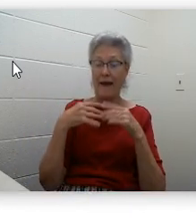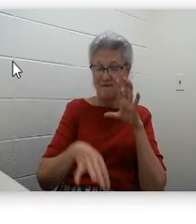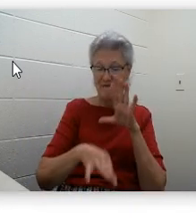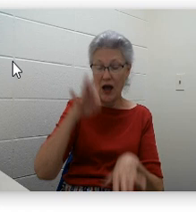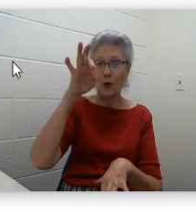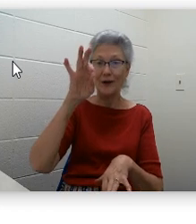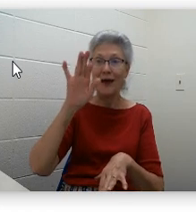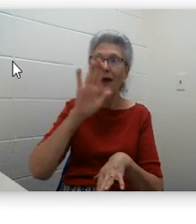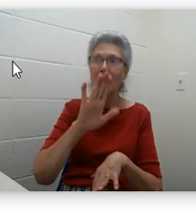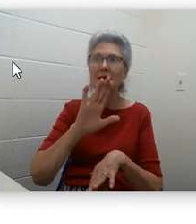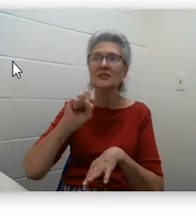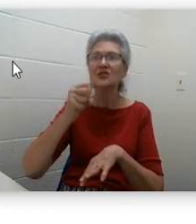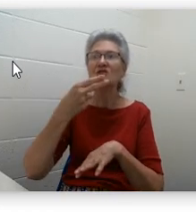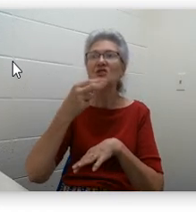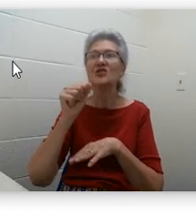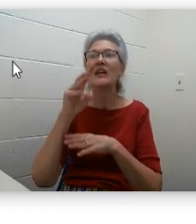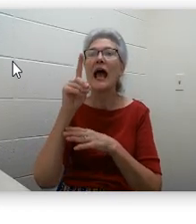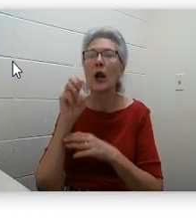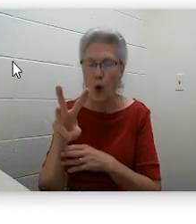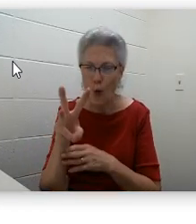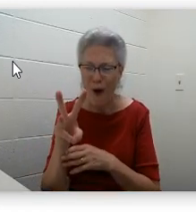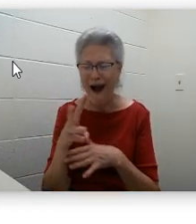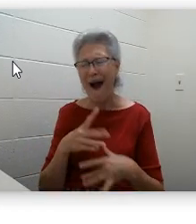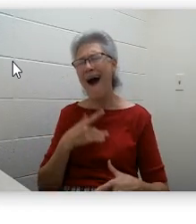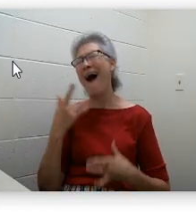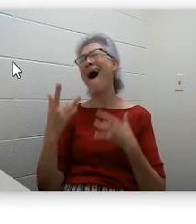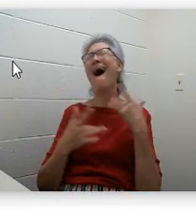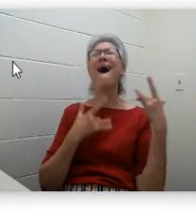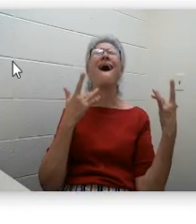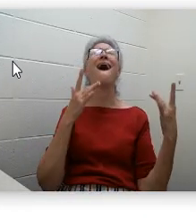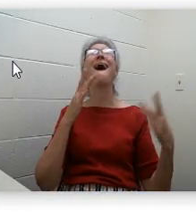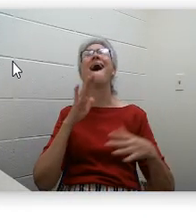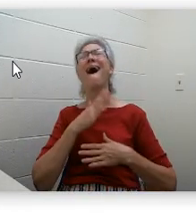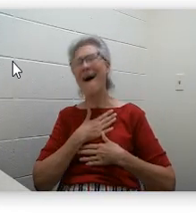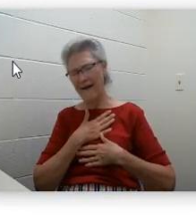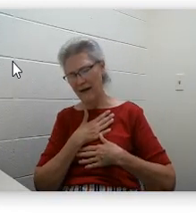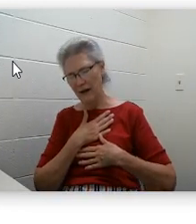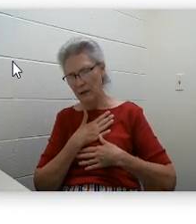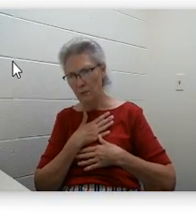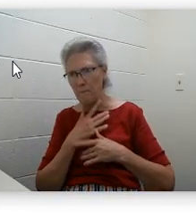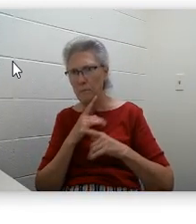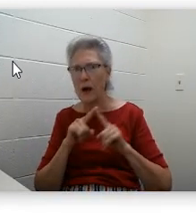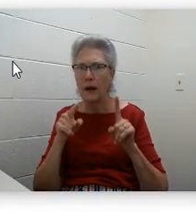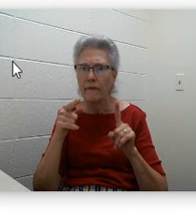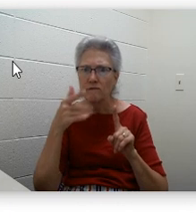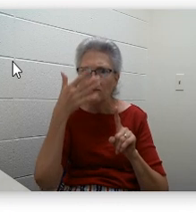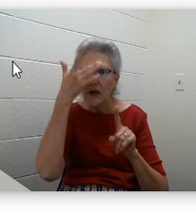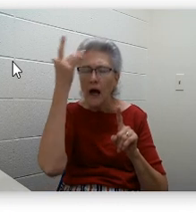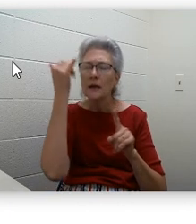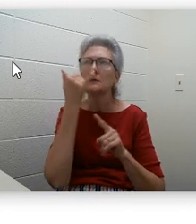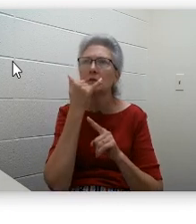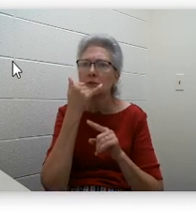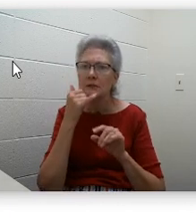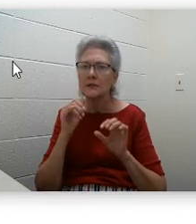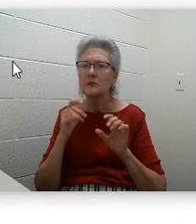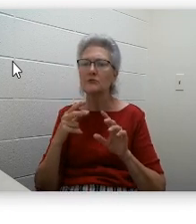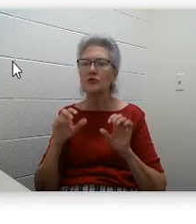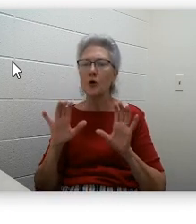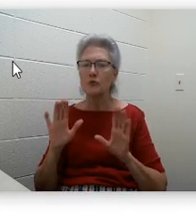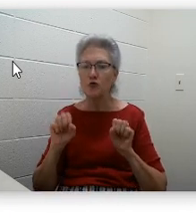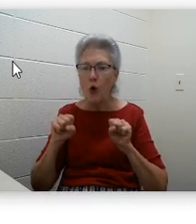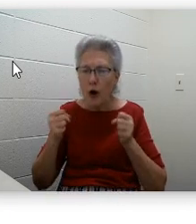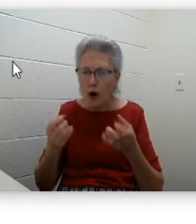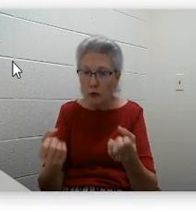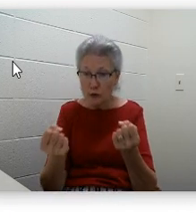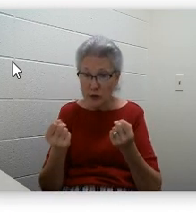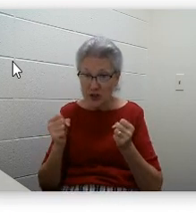his shadow, and in his delight, he forgot that he had shut Tinkerbell up in the drawer. If